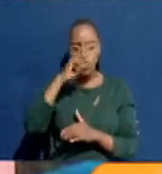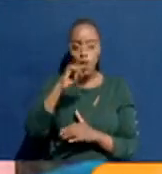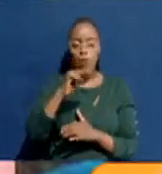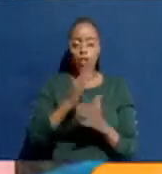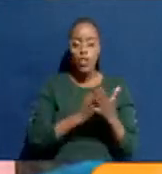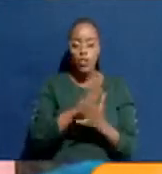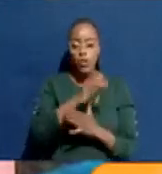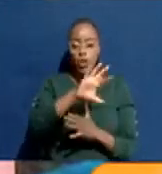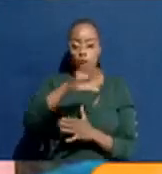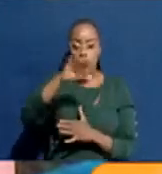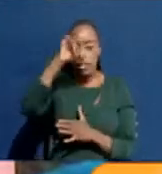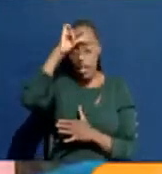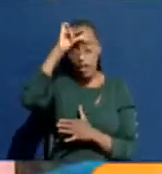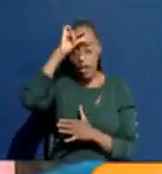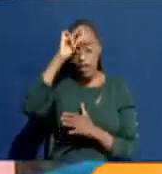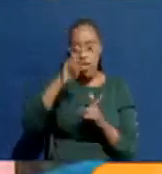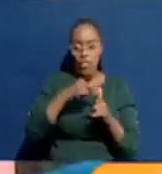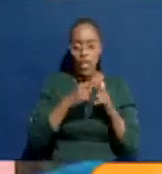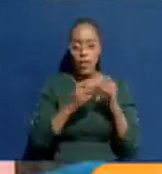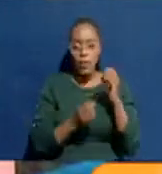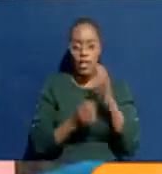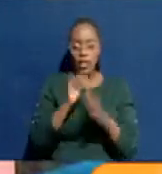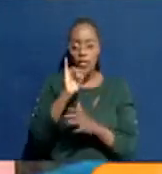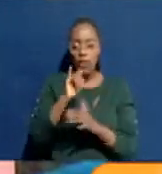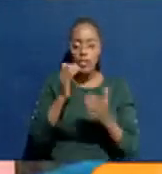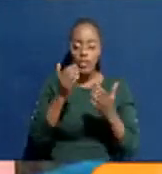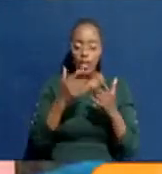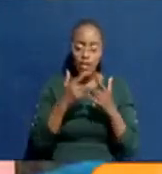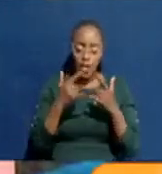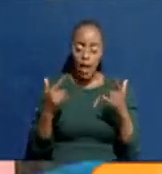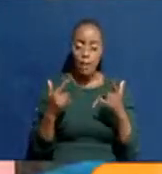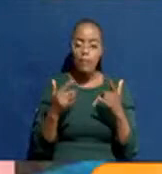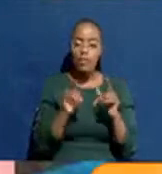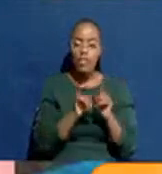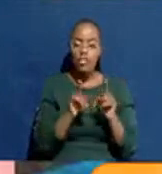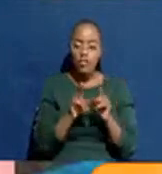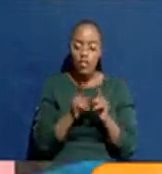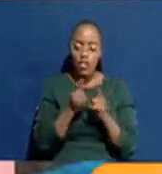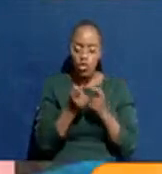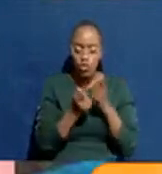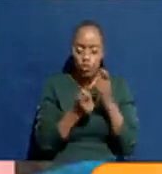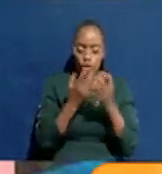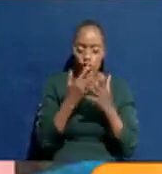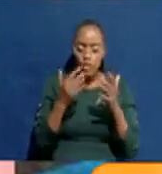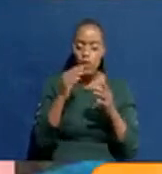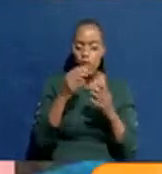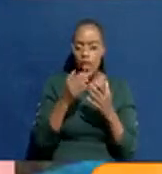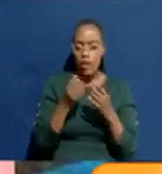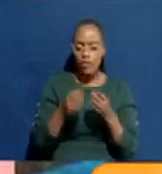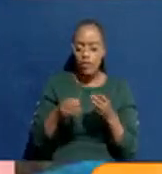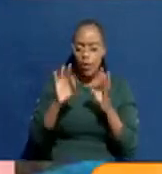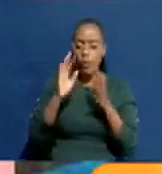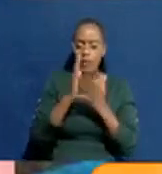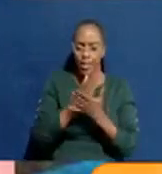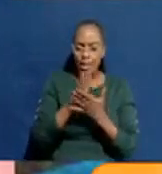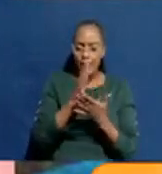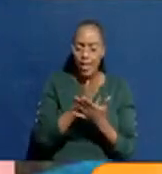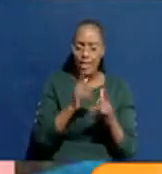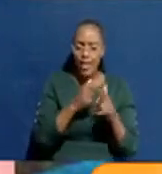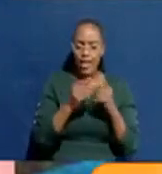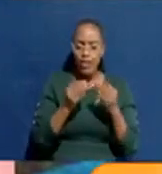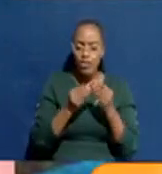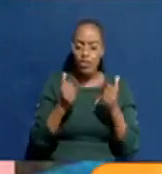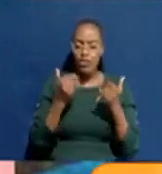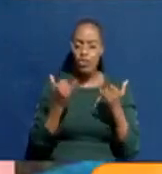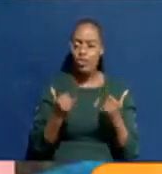through the county governments. Mm-hmm. They will create those linkages. They'll create the linkages with the informal sector so that you have a comprehensive solution.